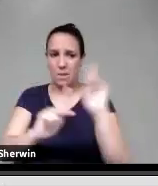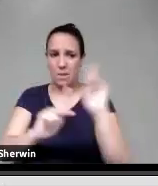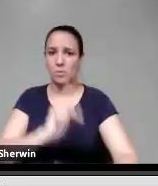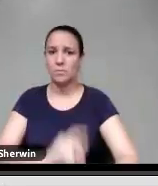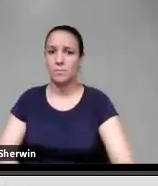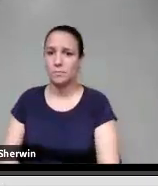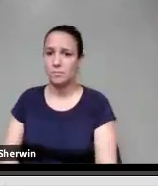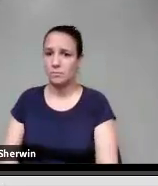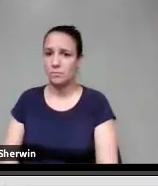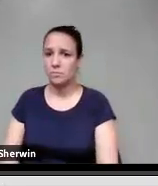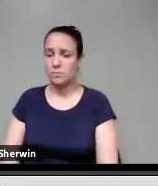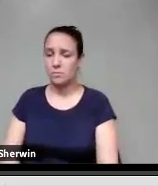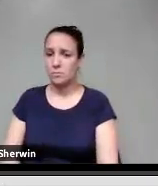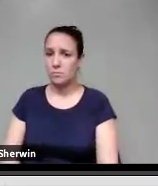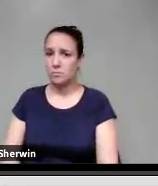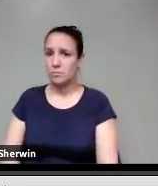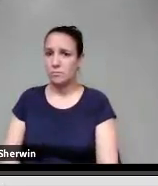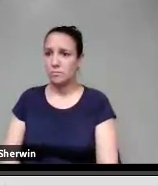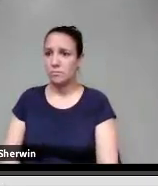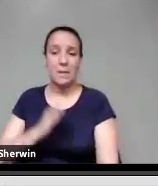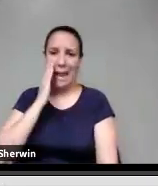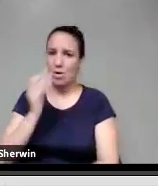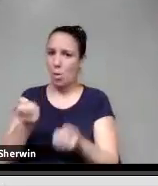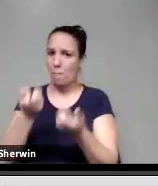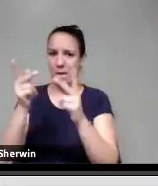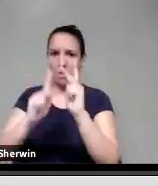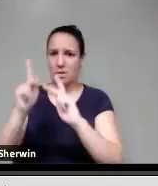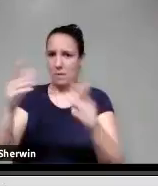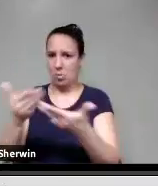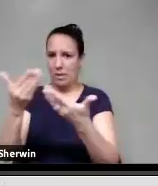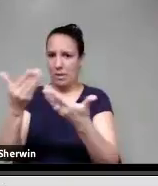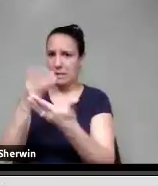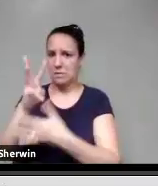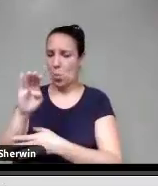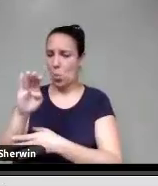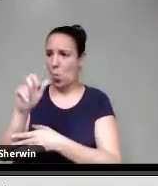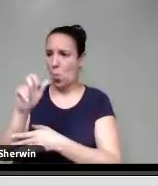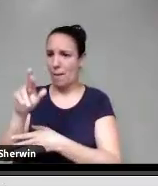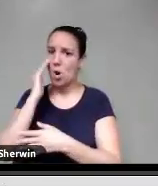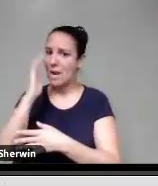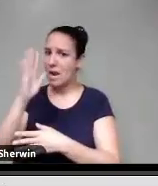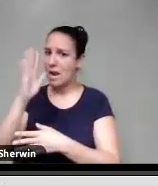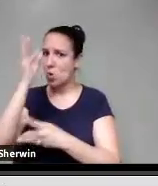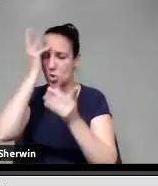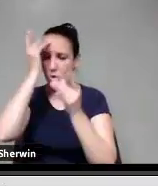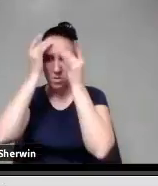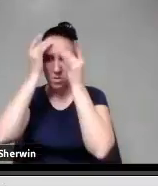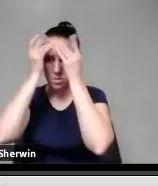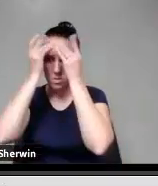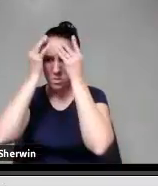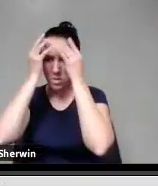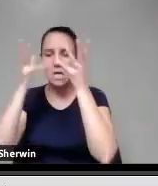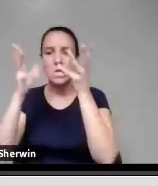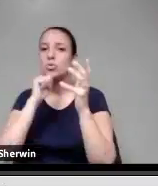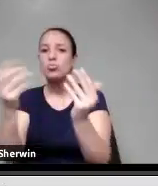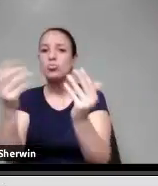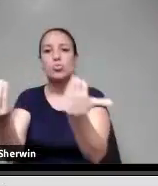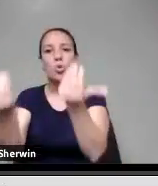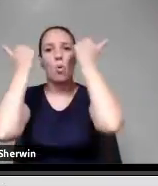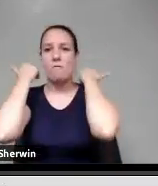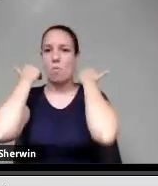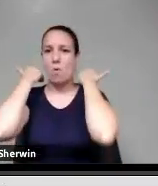many of you. I've been with you in many classes, and I know your ideas are bubbling. I don't want you to overwhelm yourself thinking, well,